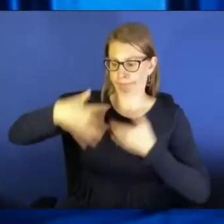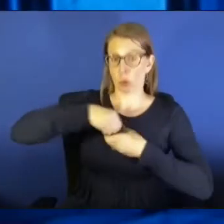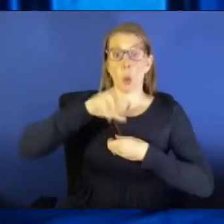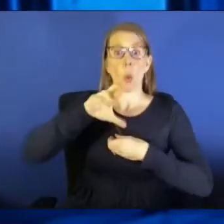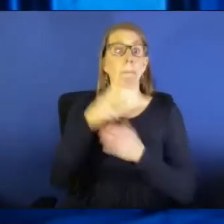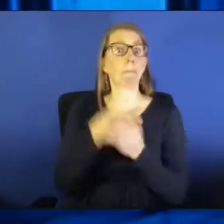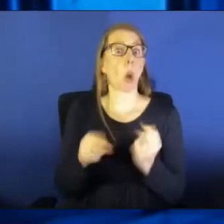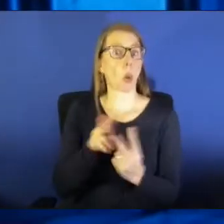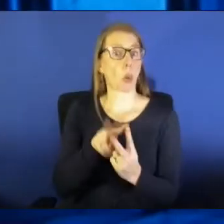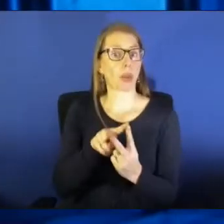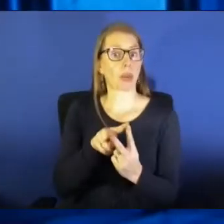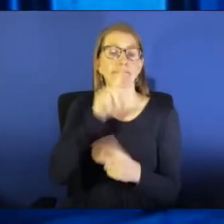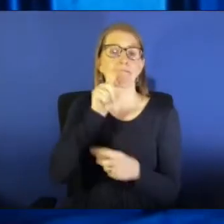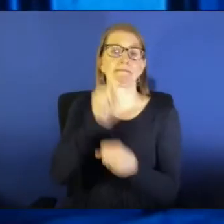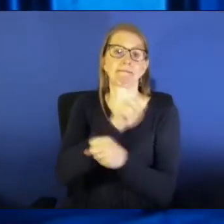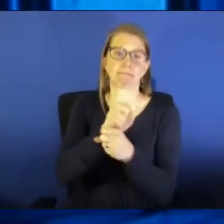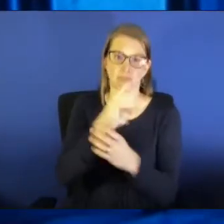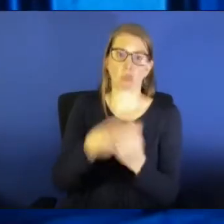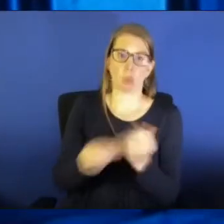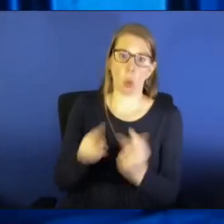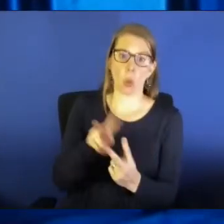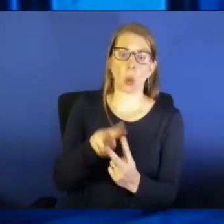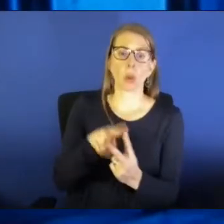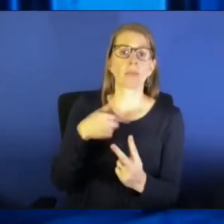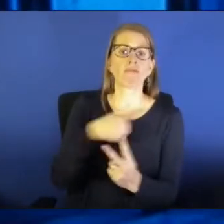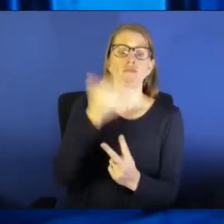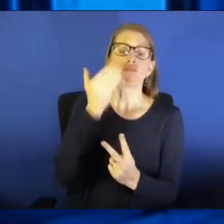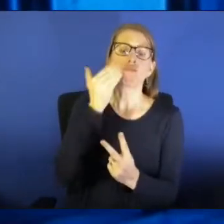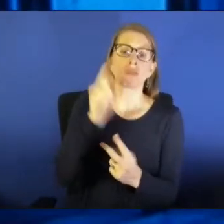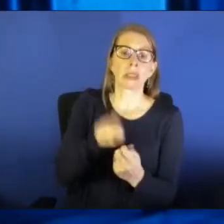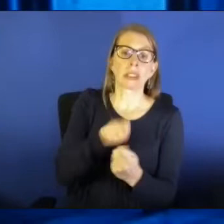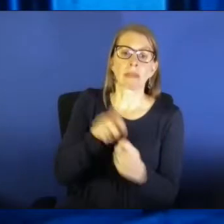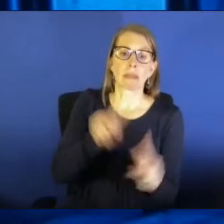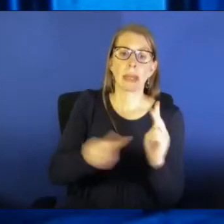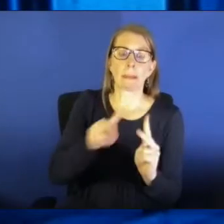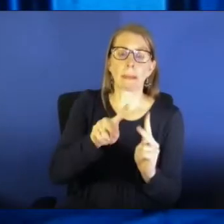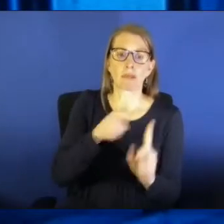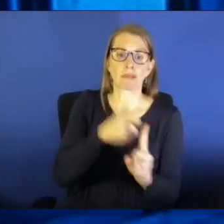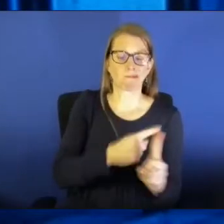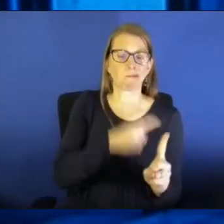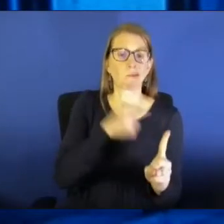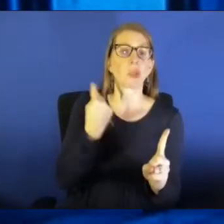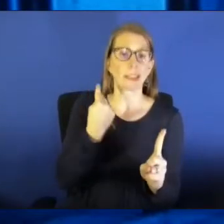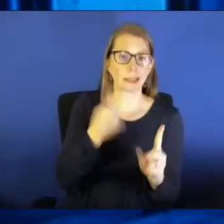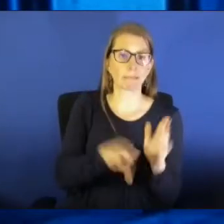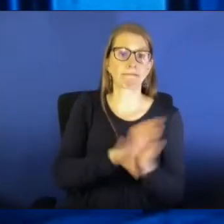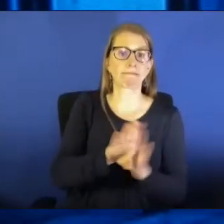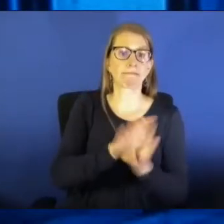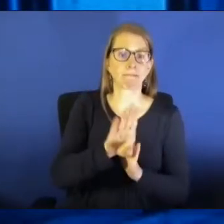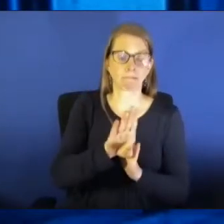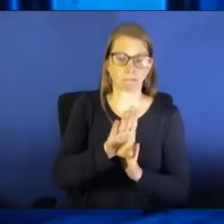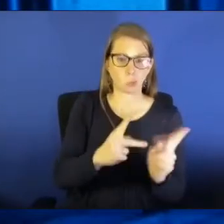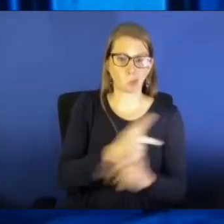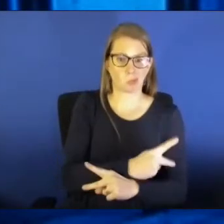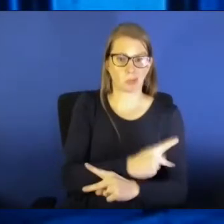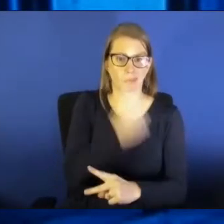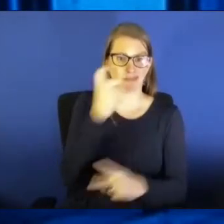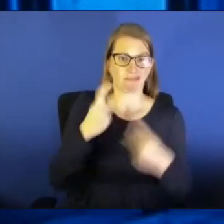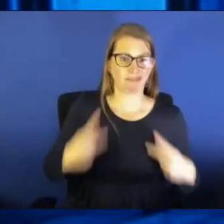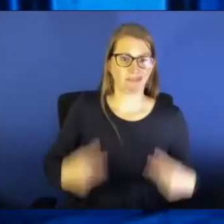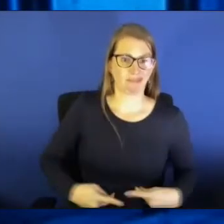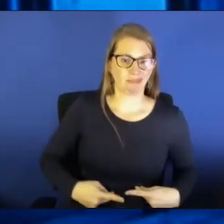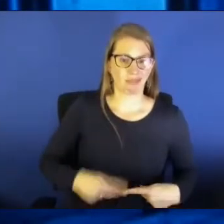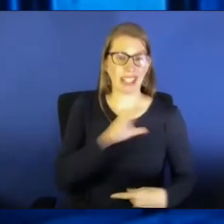it's both. We know that certain people are at risk for developing melanoma based on their physical characteristics.